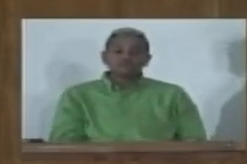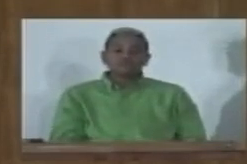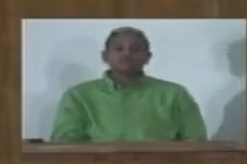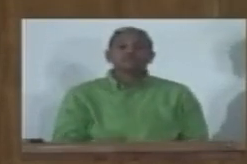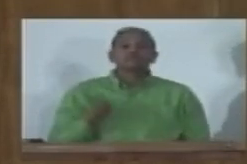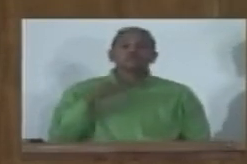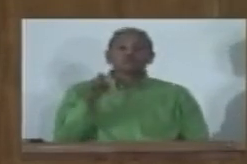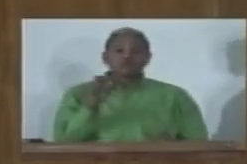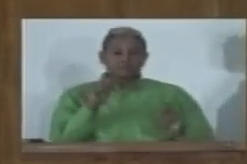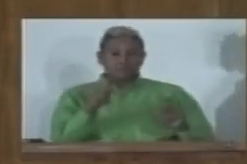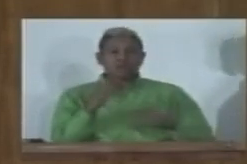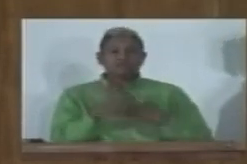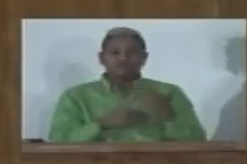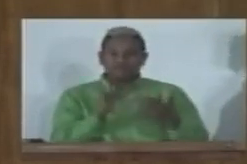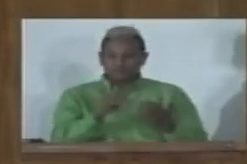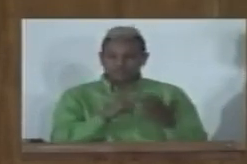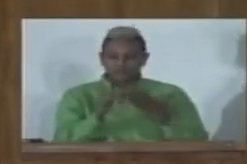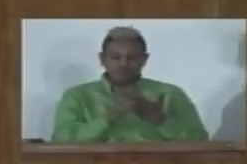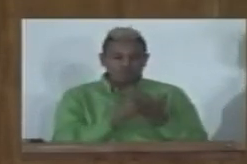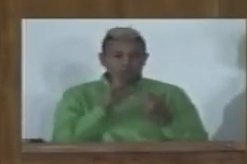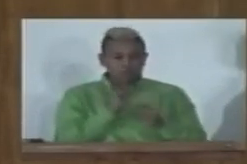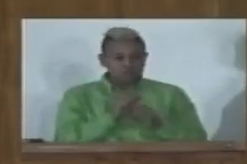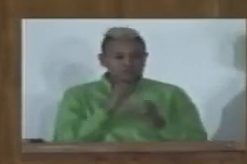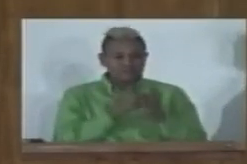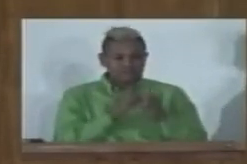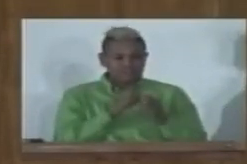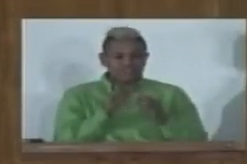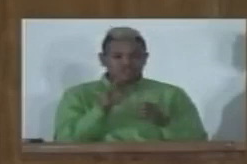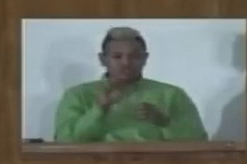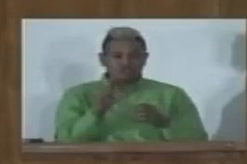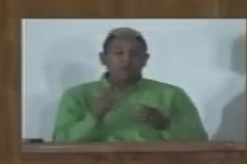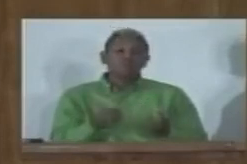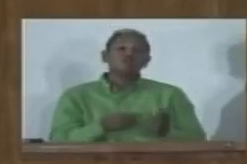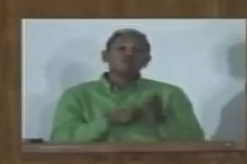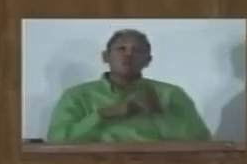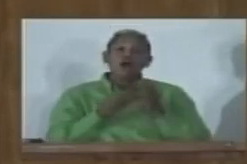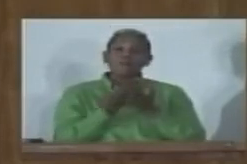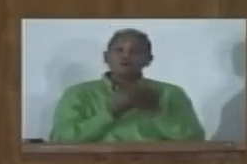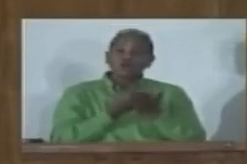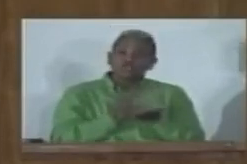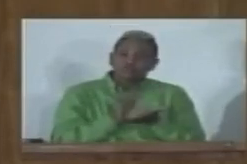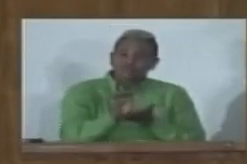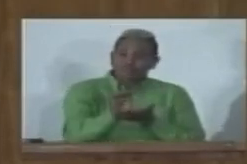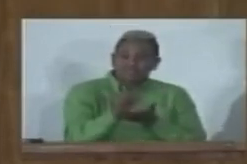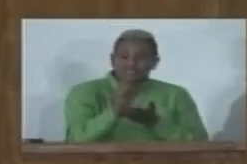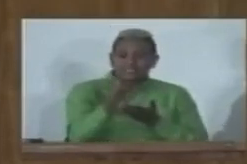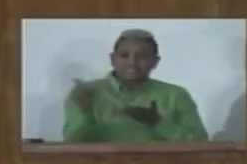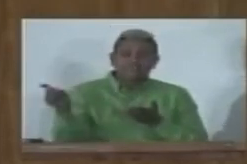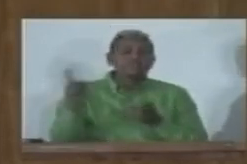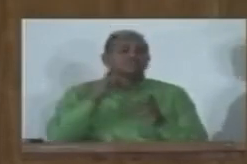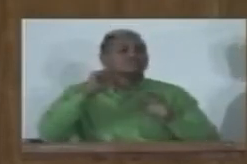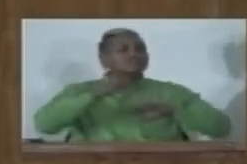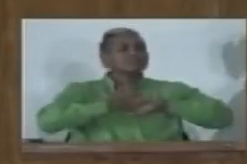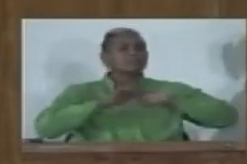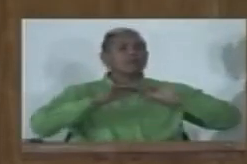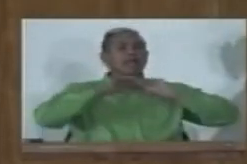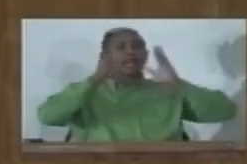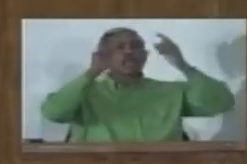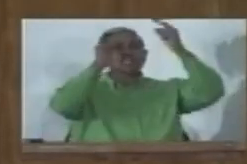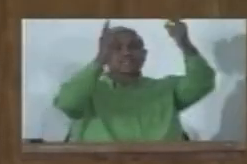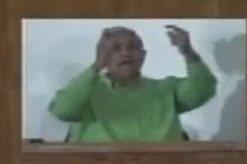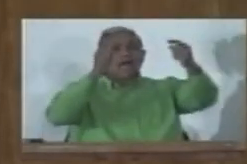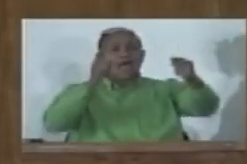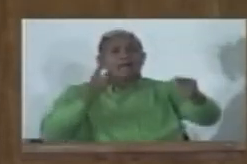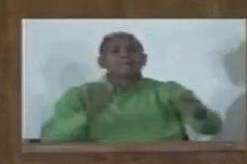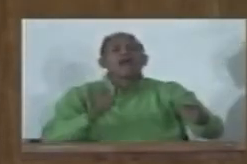revive this initiative, provide the required budgetary allocation, set a clear timeline,